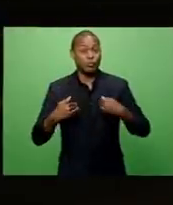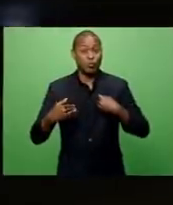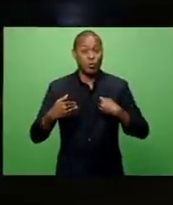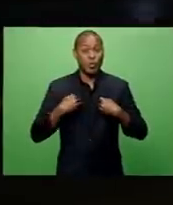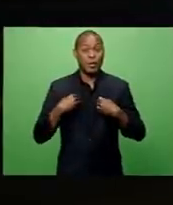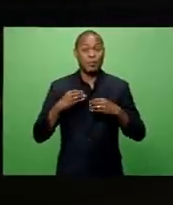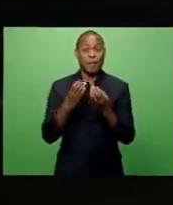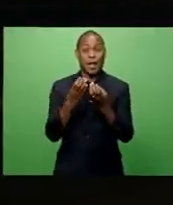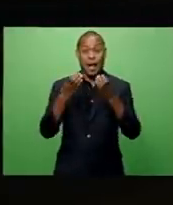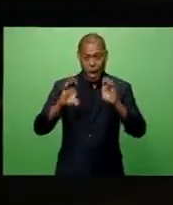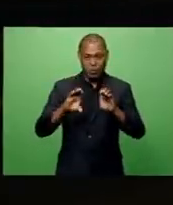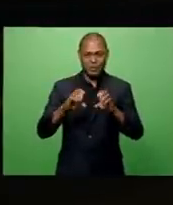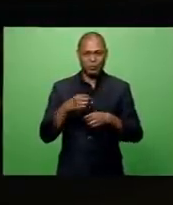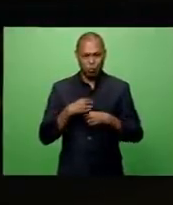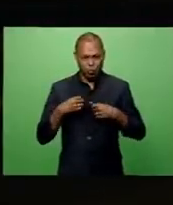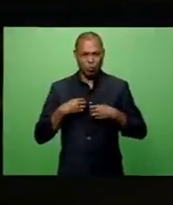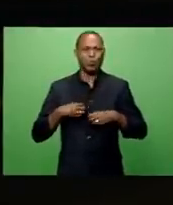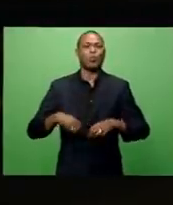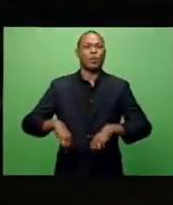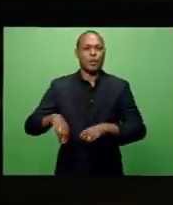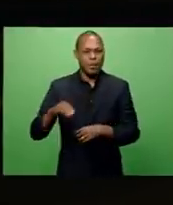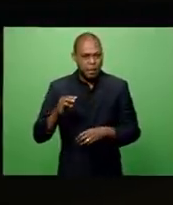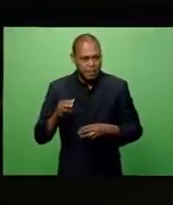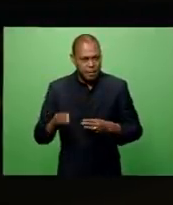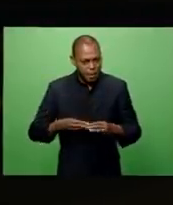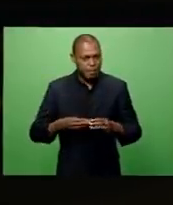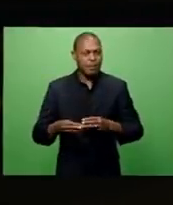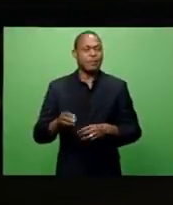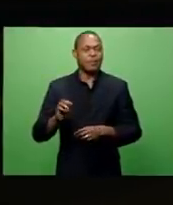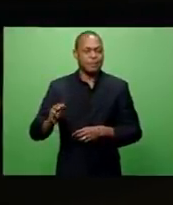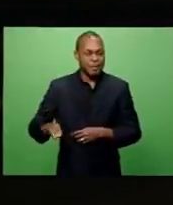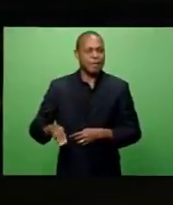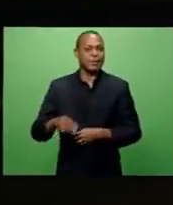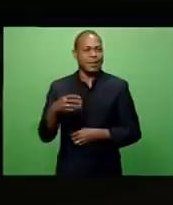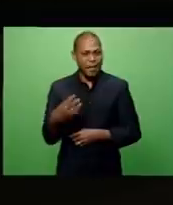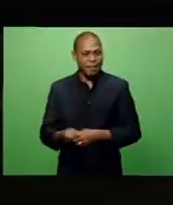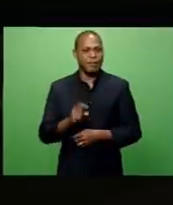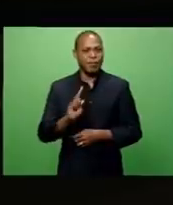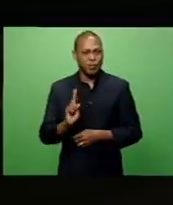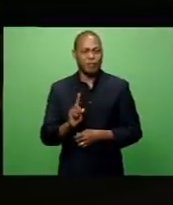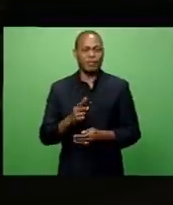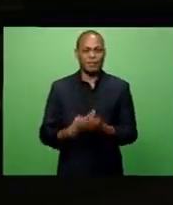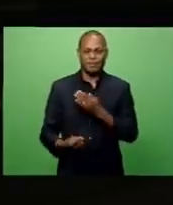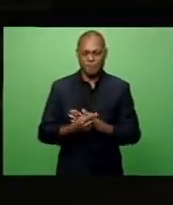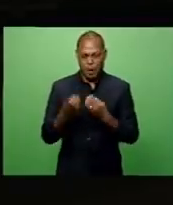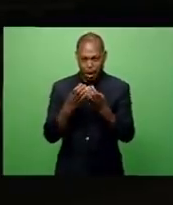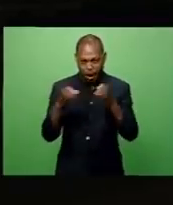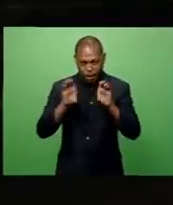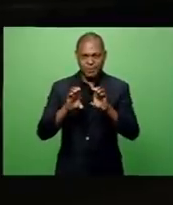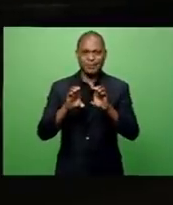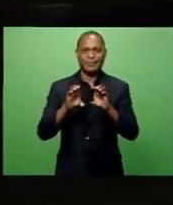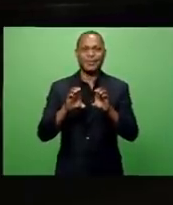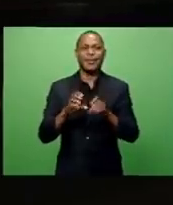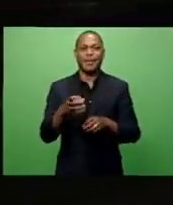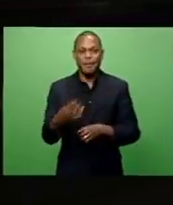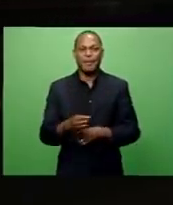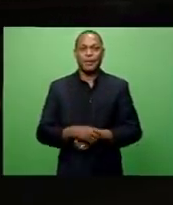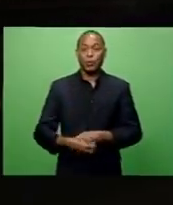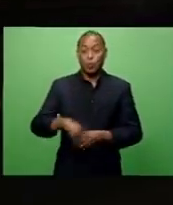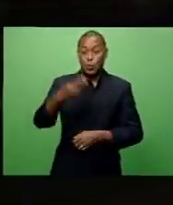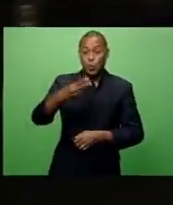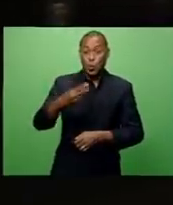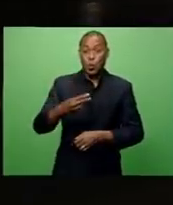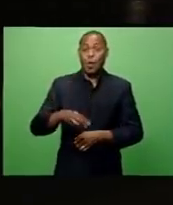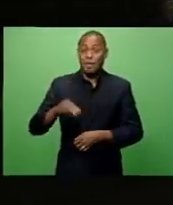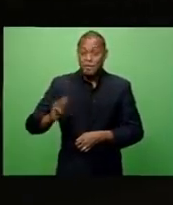that we are members of the USP Council and as such we cannot usurp the power of the Council, adding that 12 member countries make